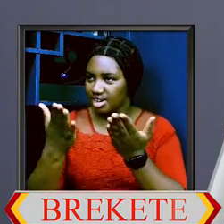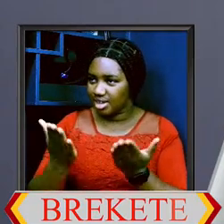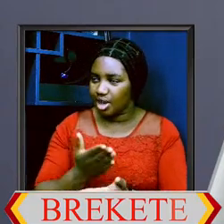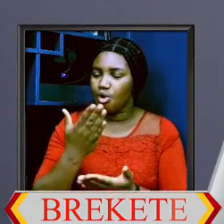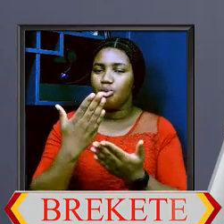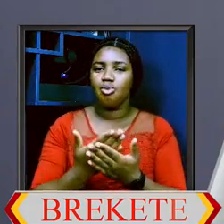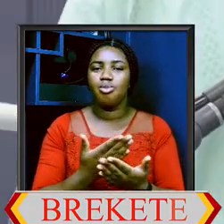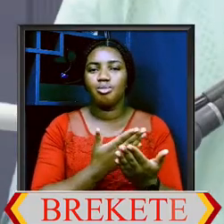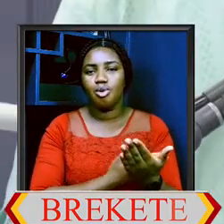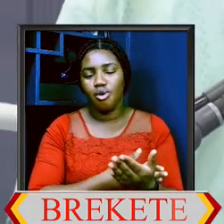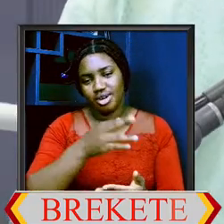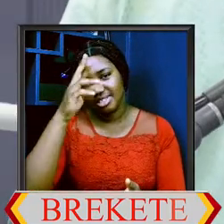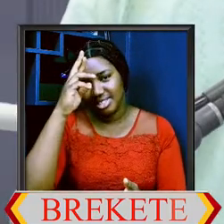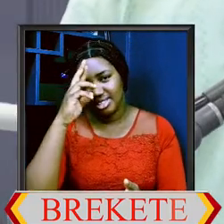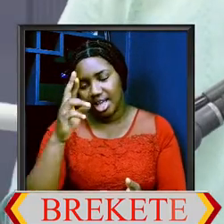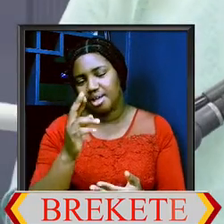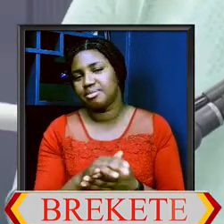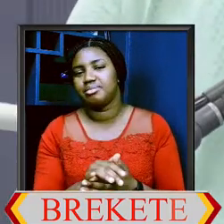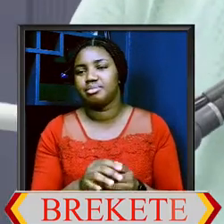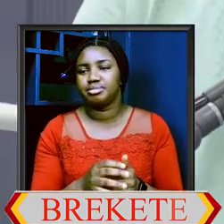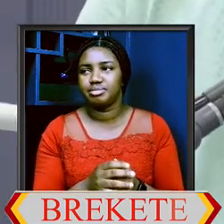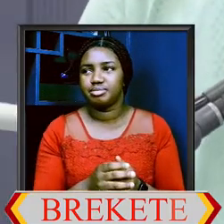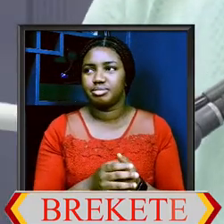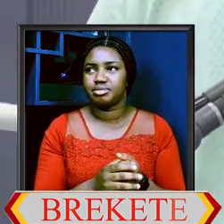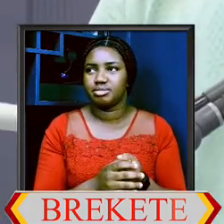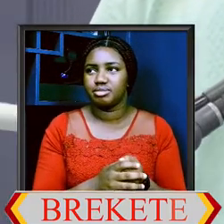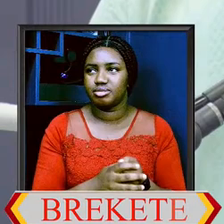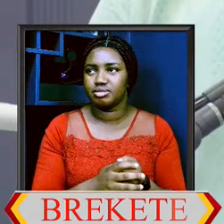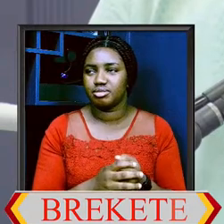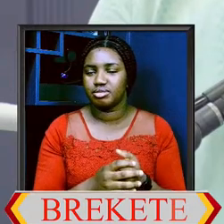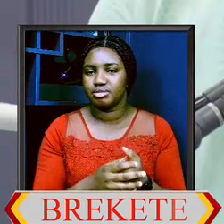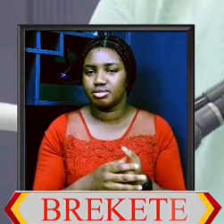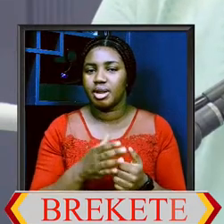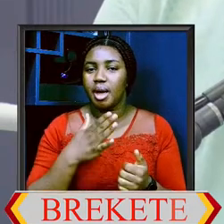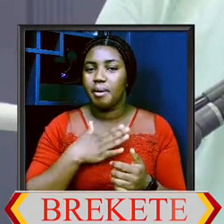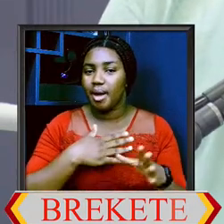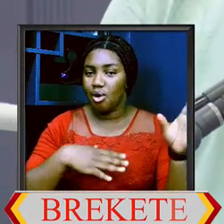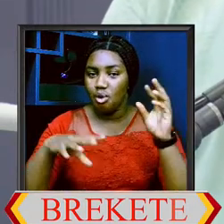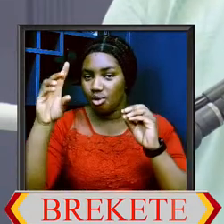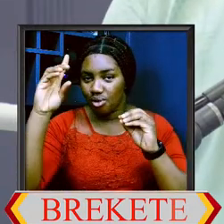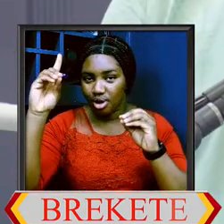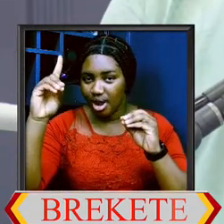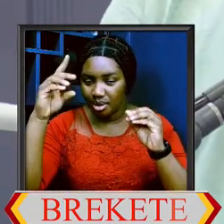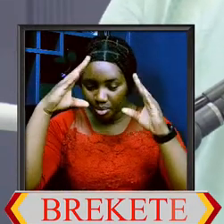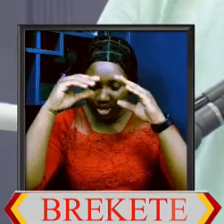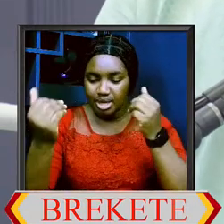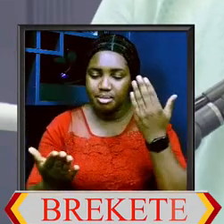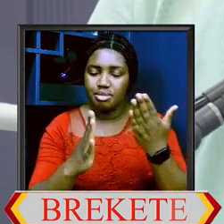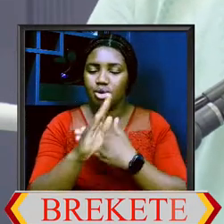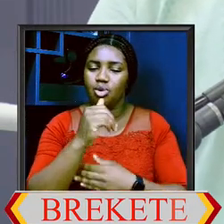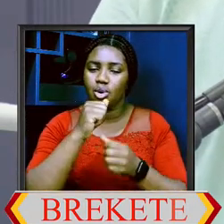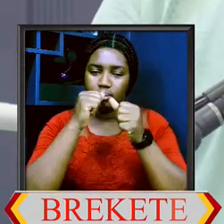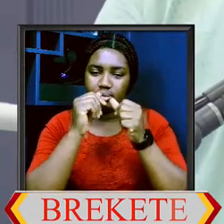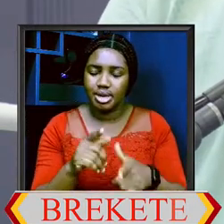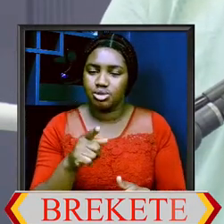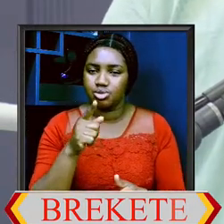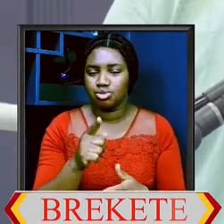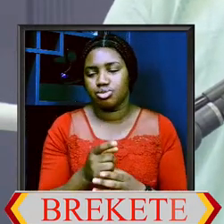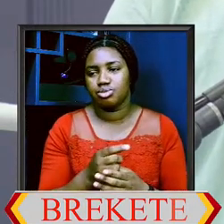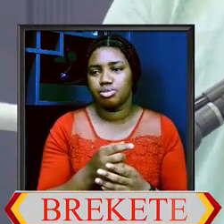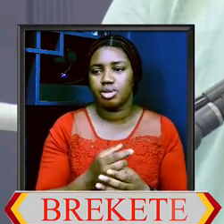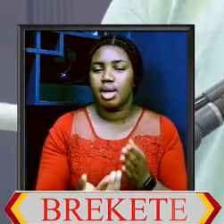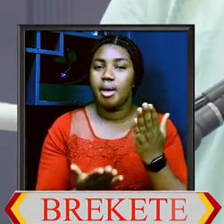good morning your Excellency Ambassador my president may God bless you amen and you too